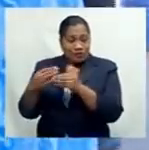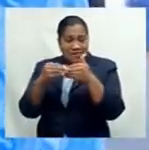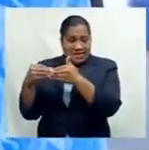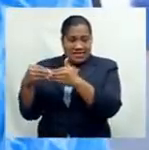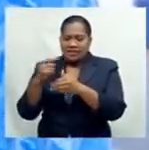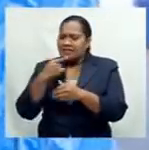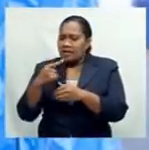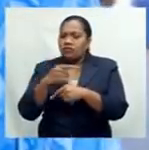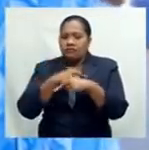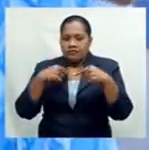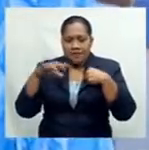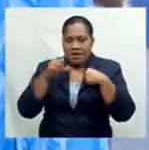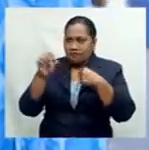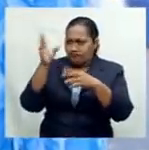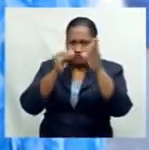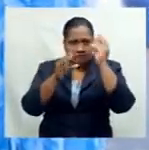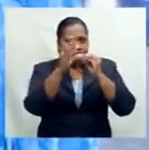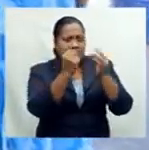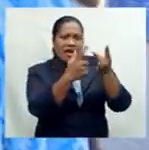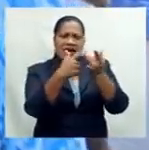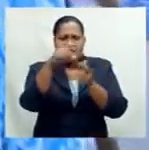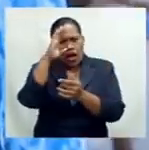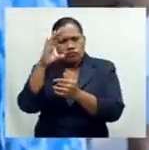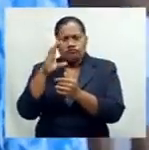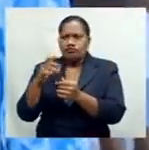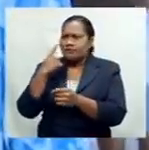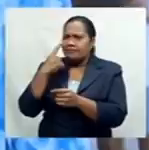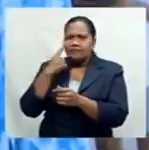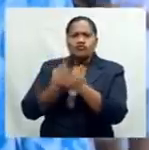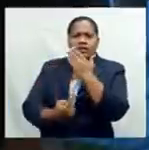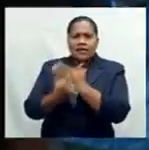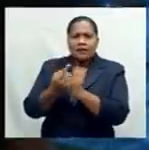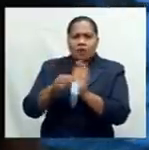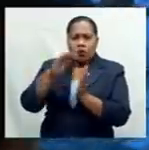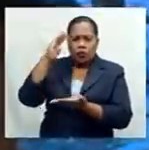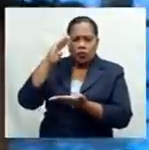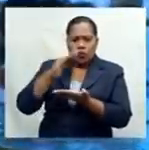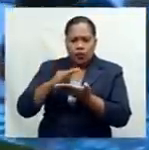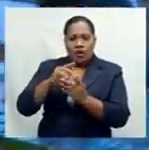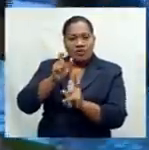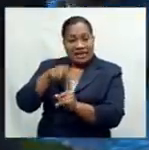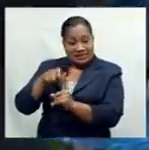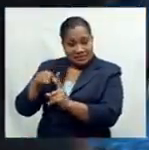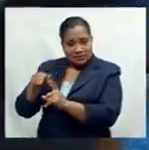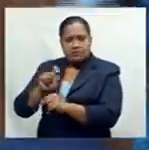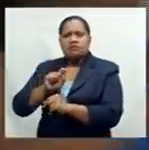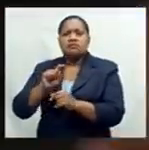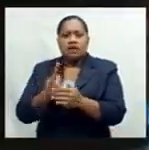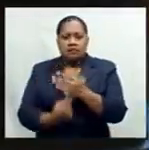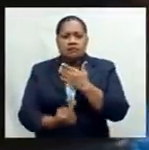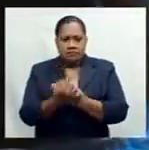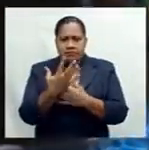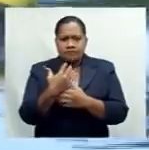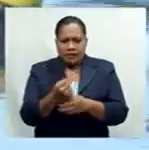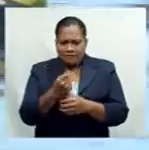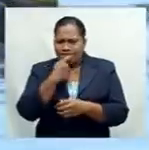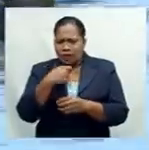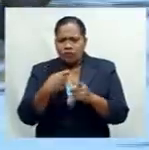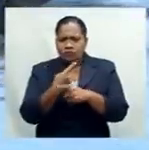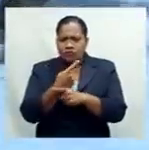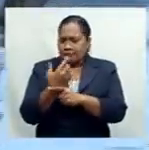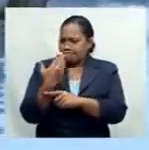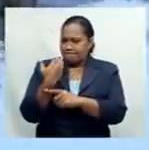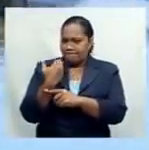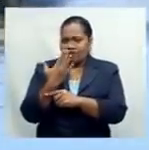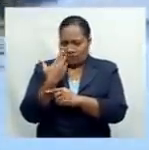other countries that witnessed a decline in the number of cases, but there was a resurgence a few weeks later.